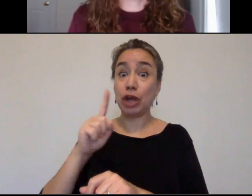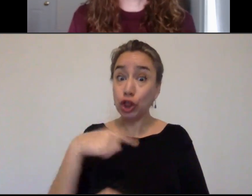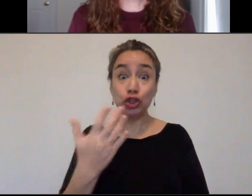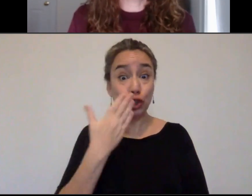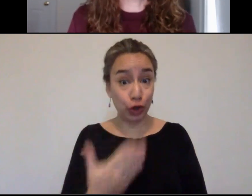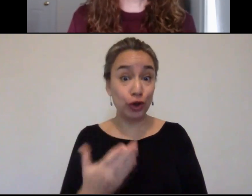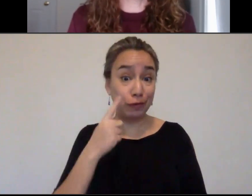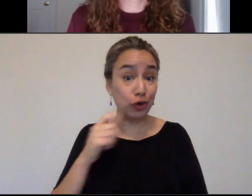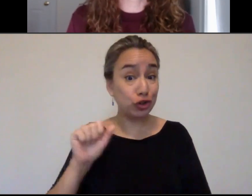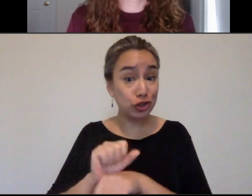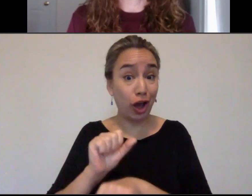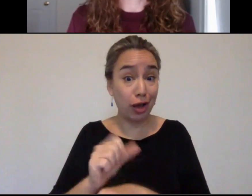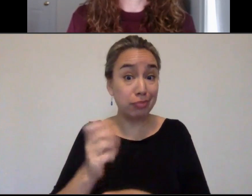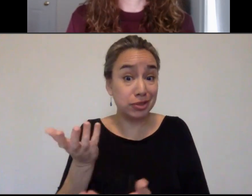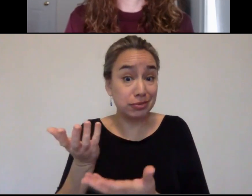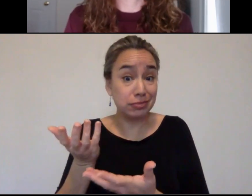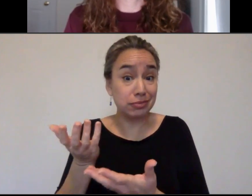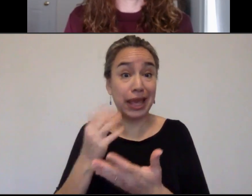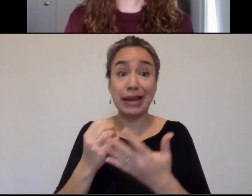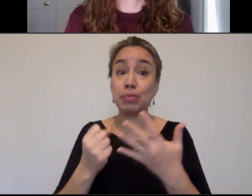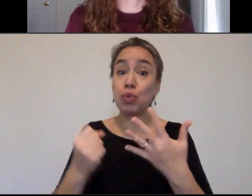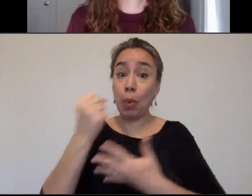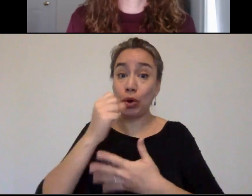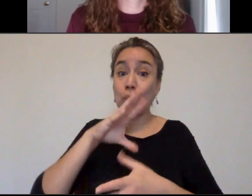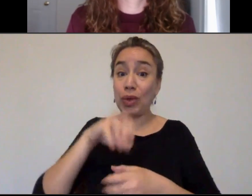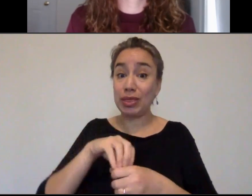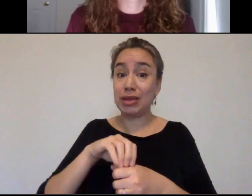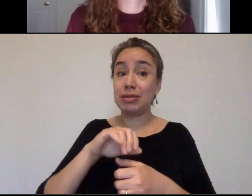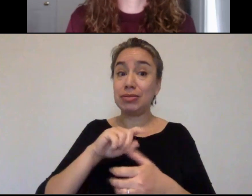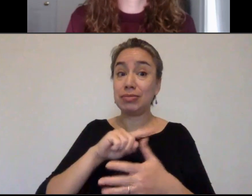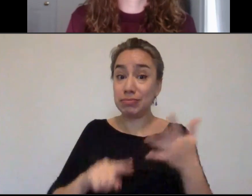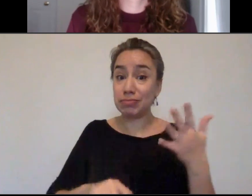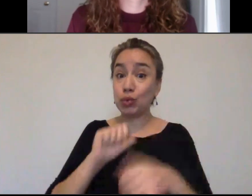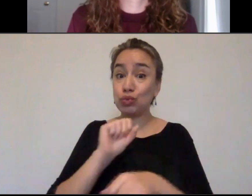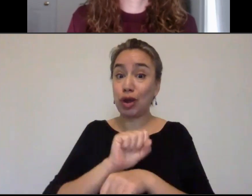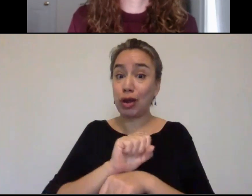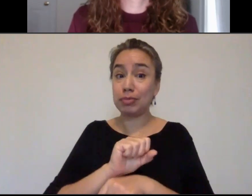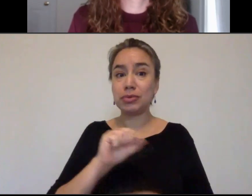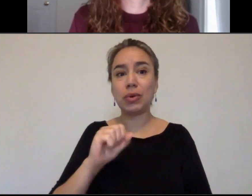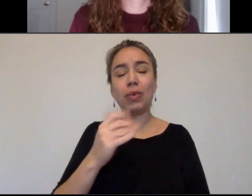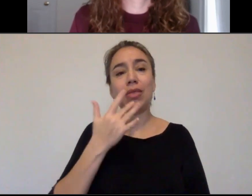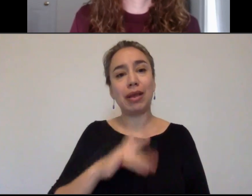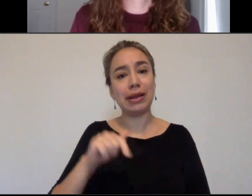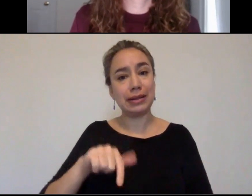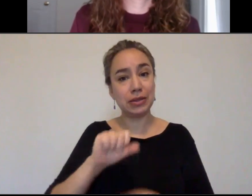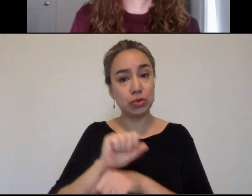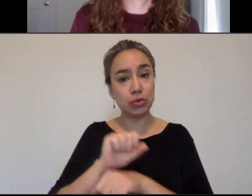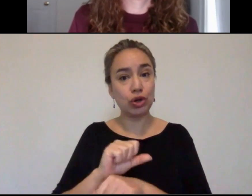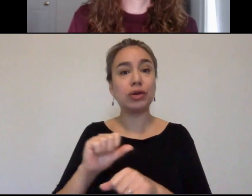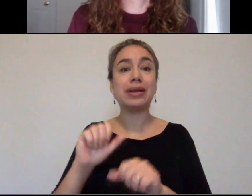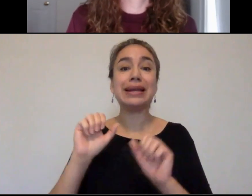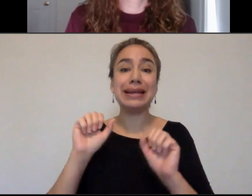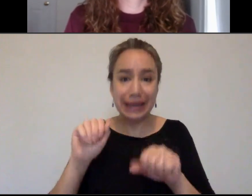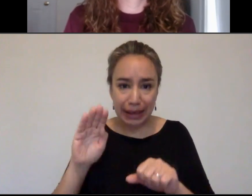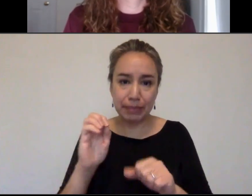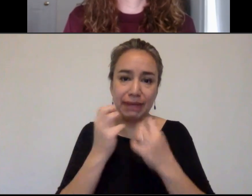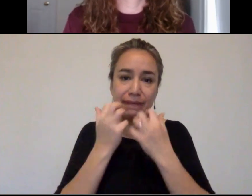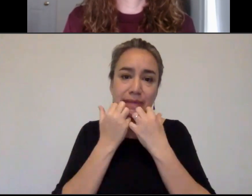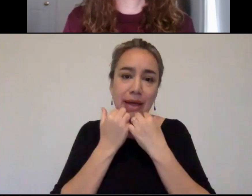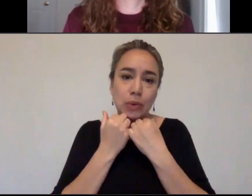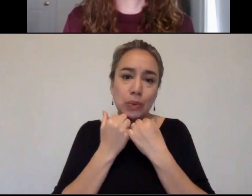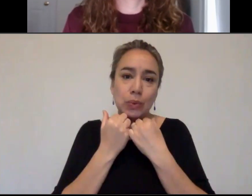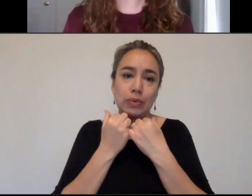jobs and getting promoted within those jobs. So luckily, this work can be valued. It depends